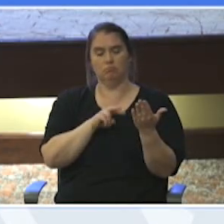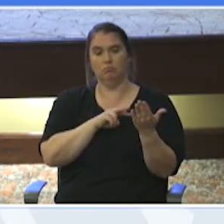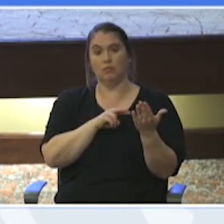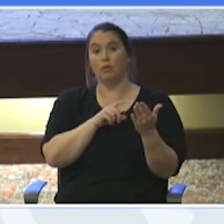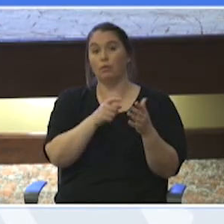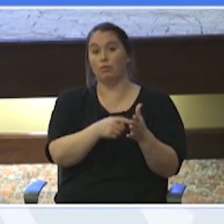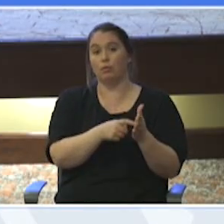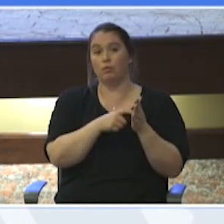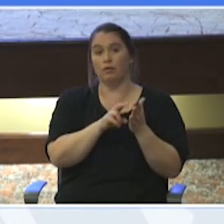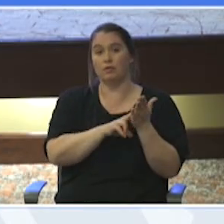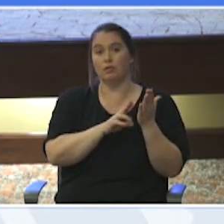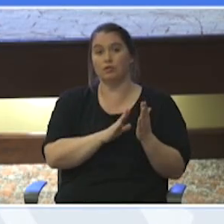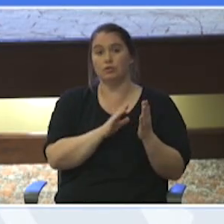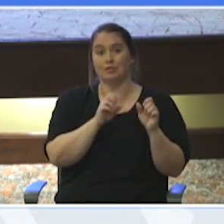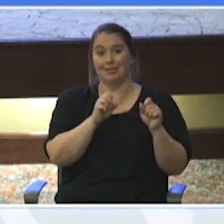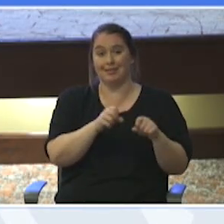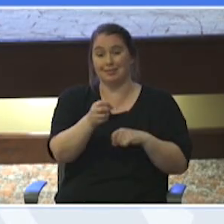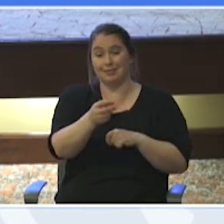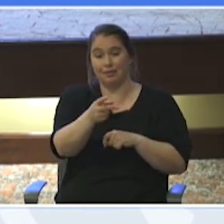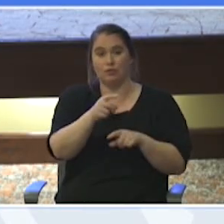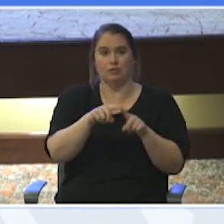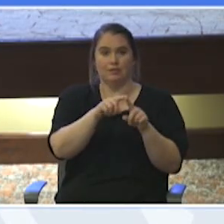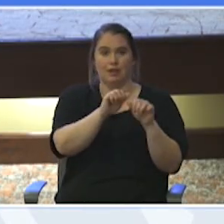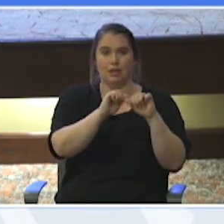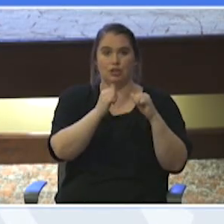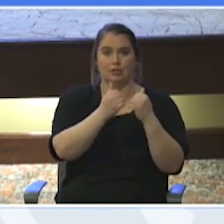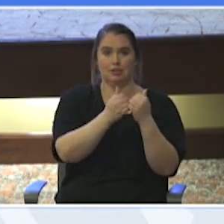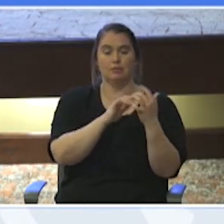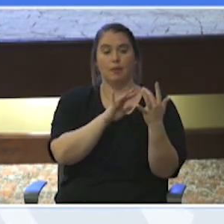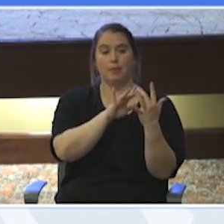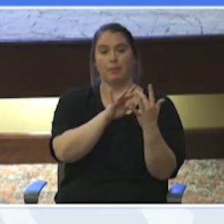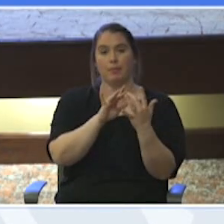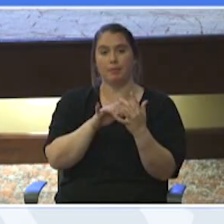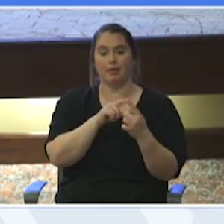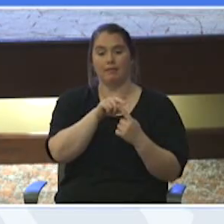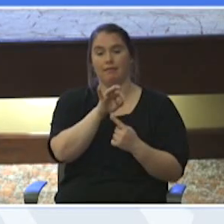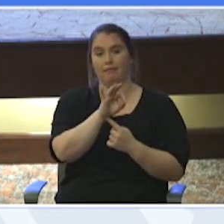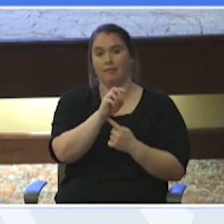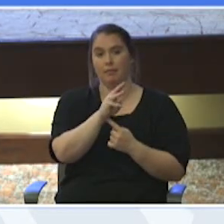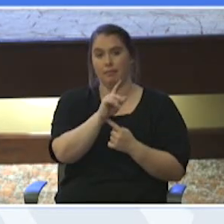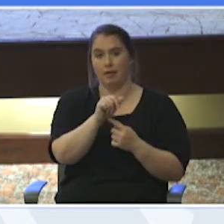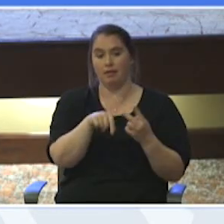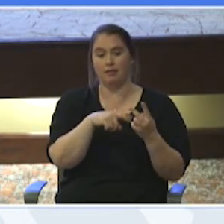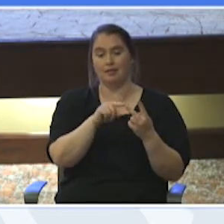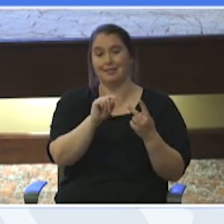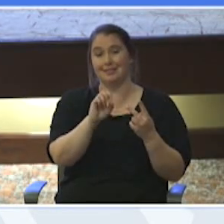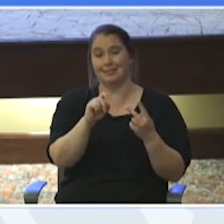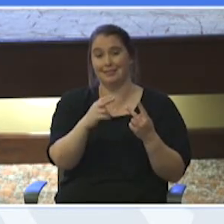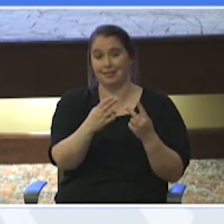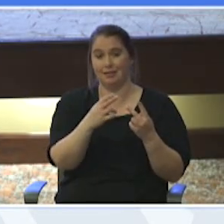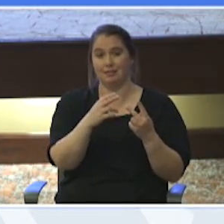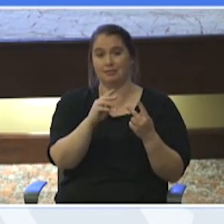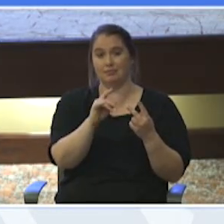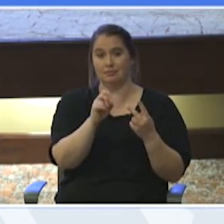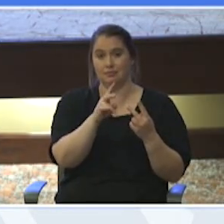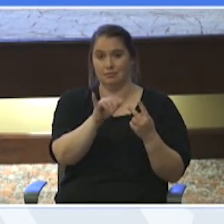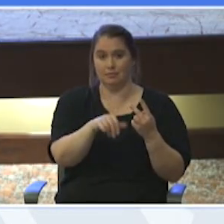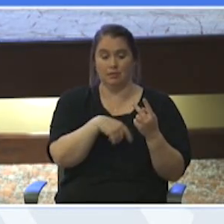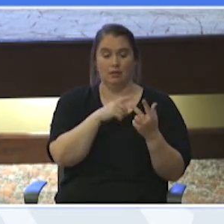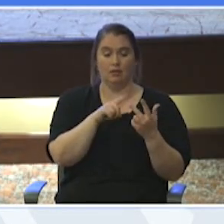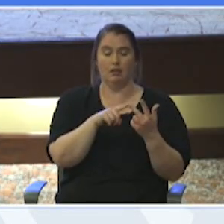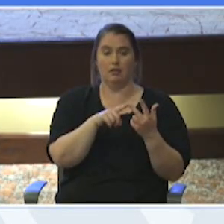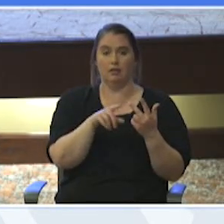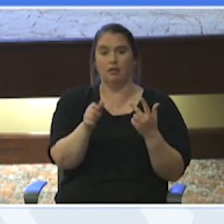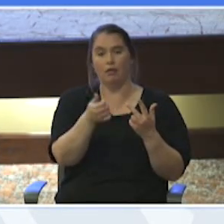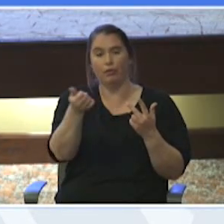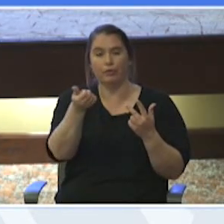have coordination with several agencies, the Corps of Engineers, FEMA, TCEQ, TxDOT, and others. And we required our contractors